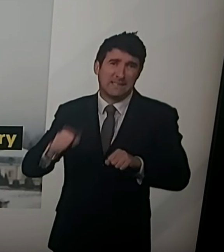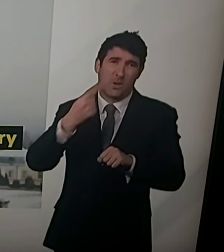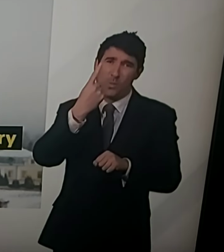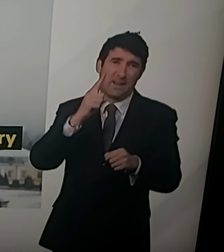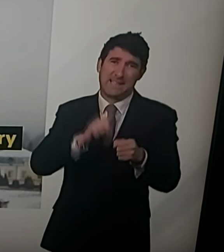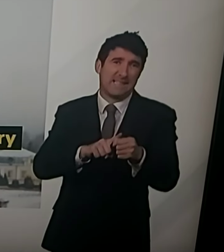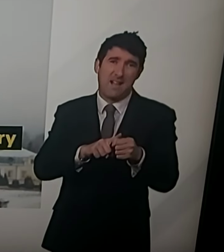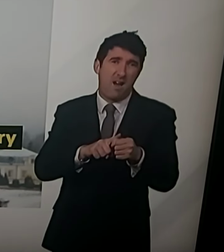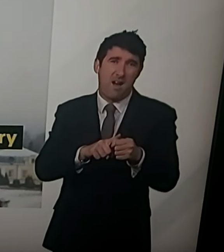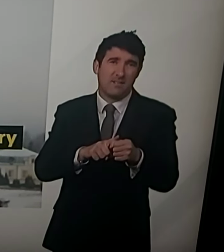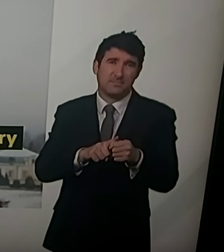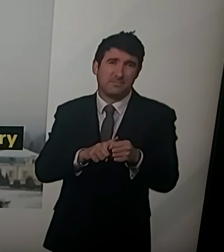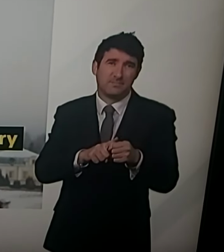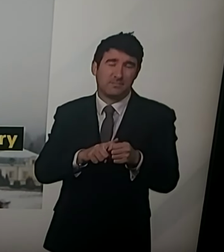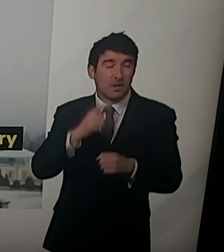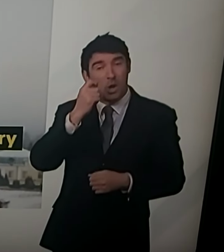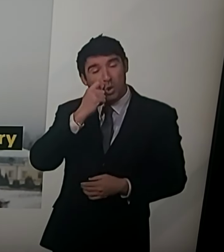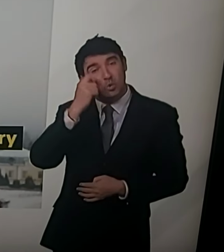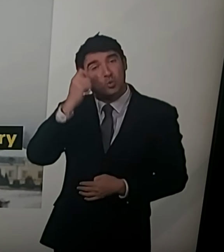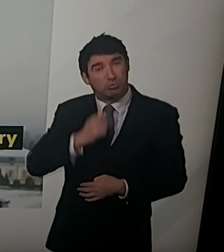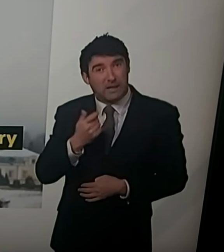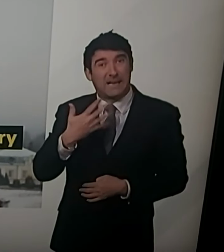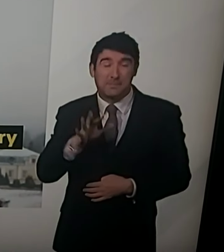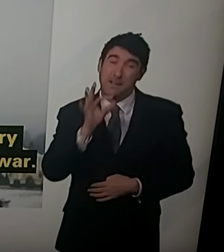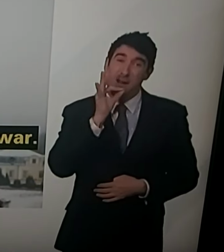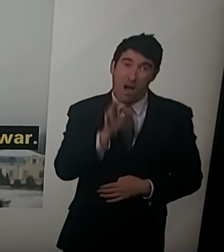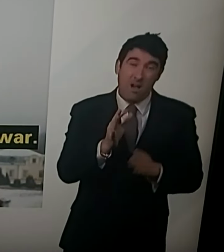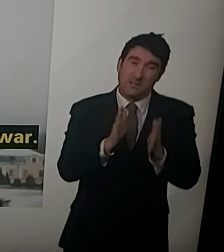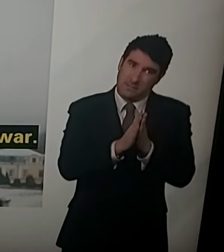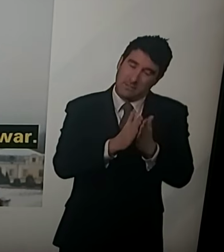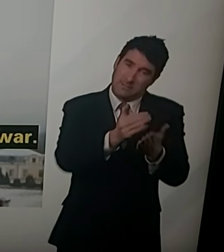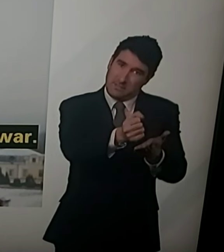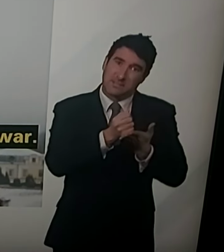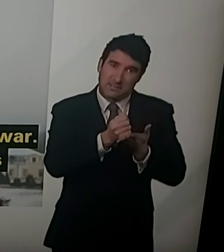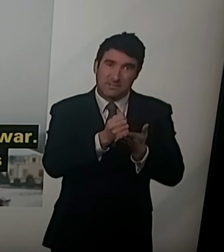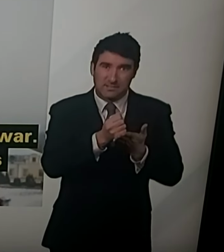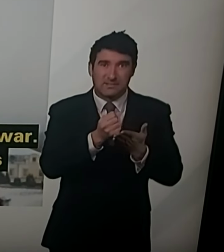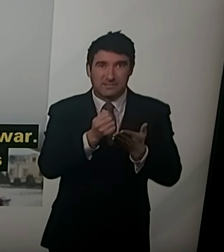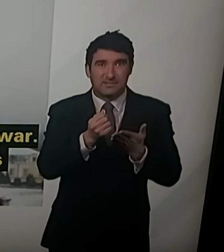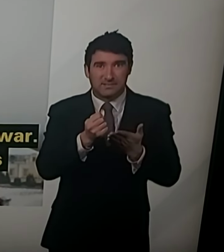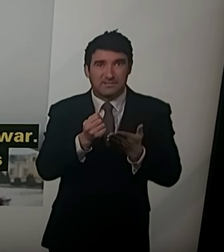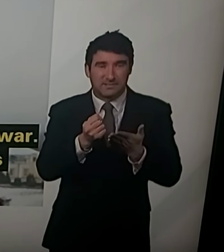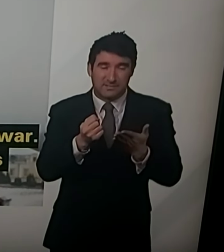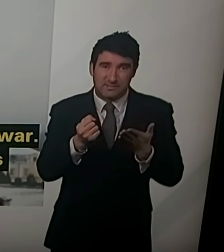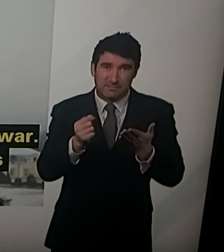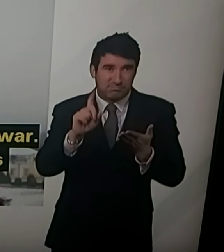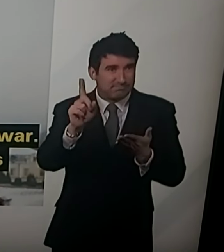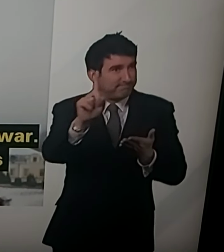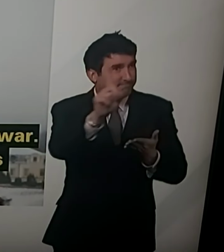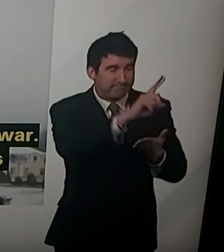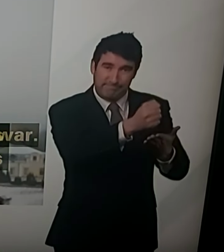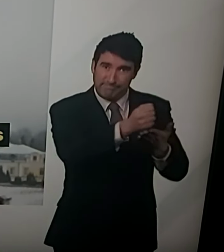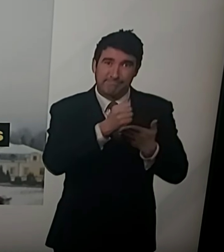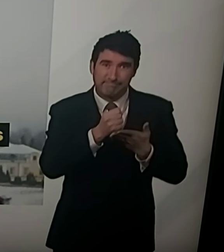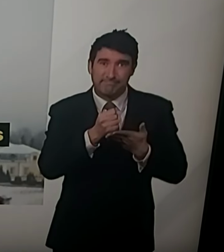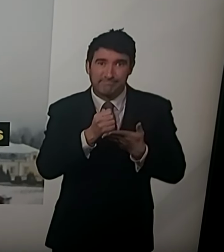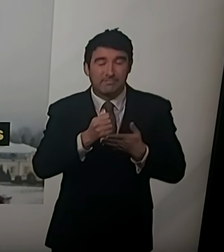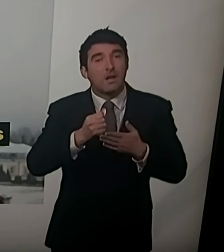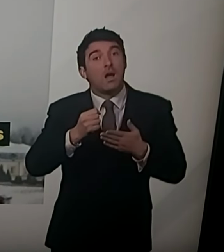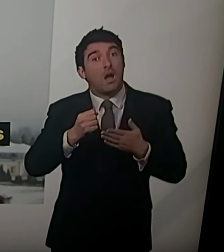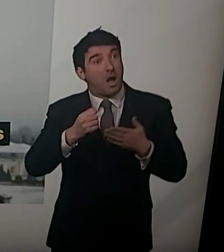been what we have called for, not just the volume of Western aid, but also the